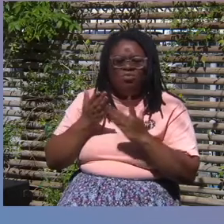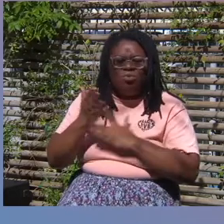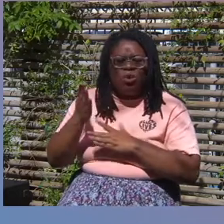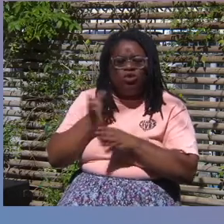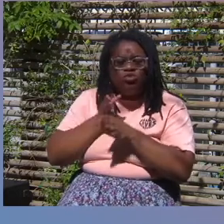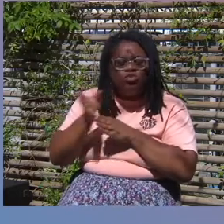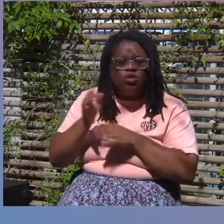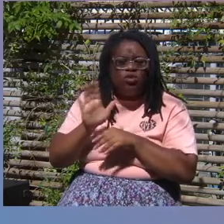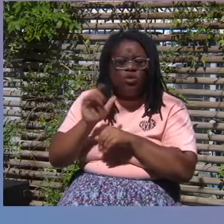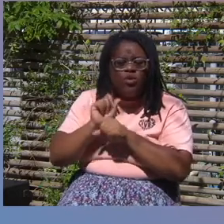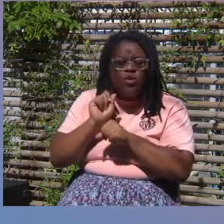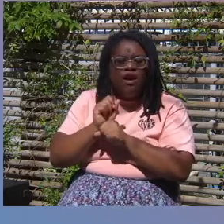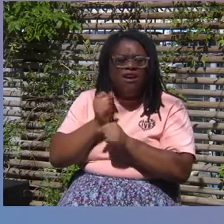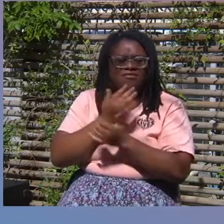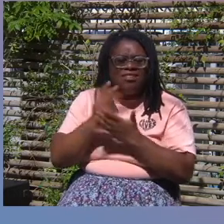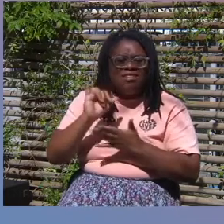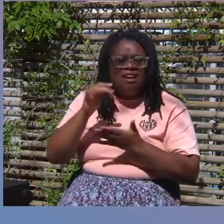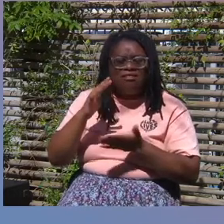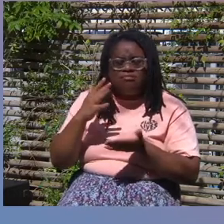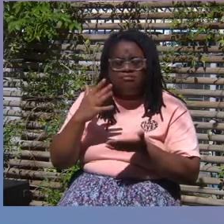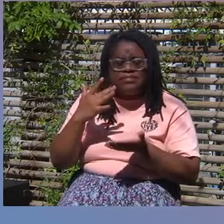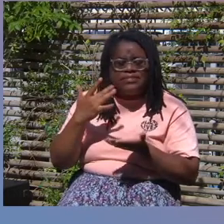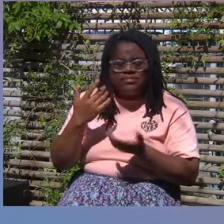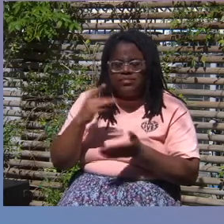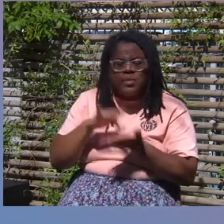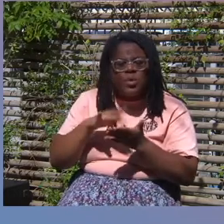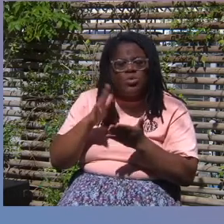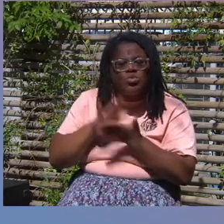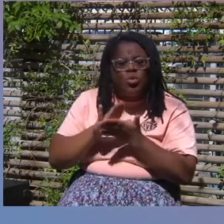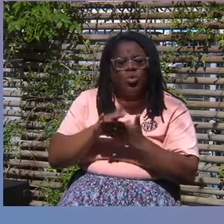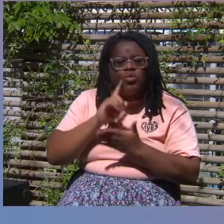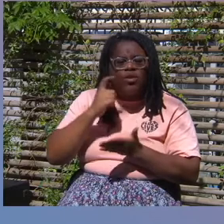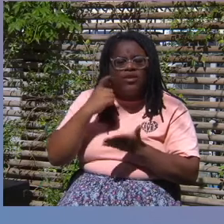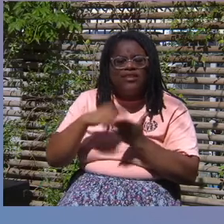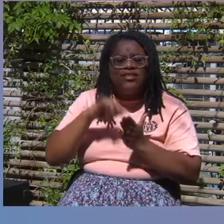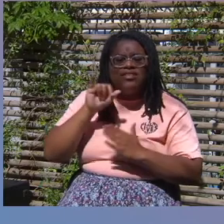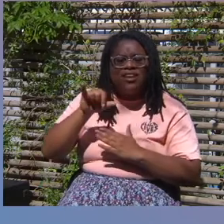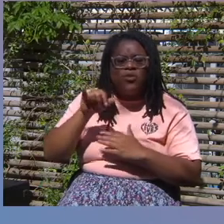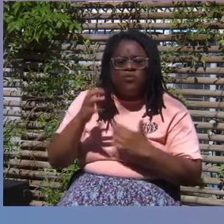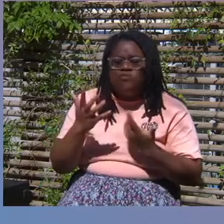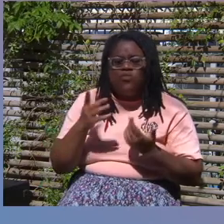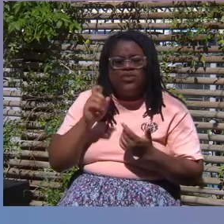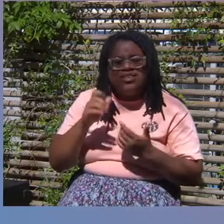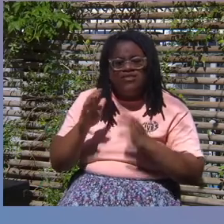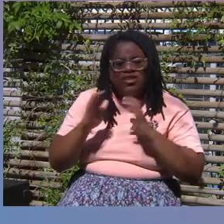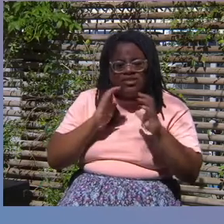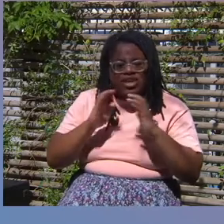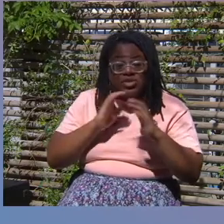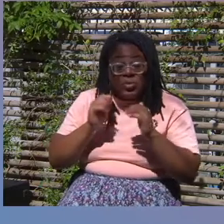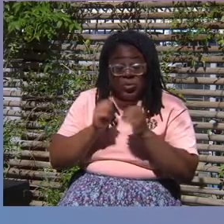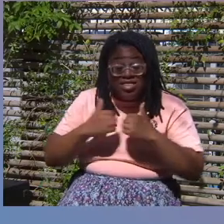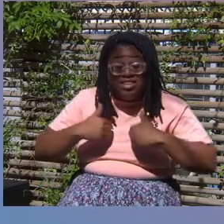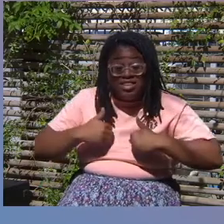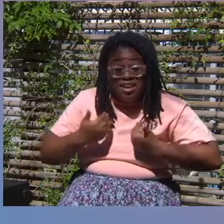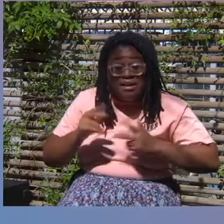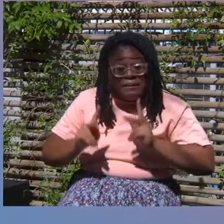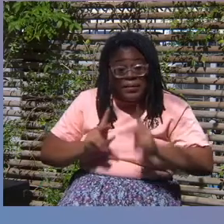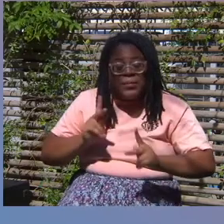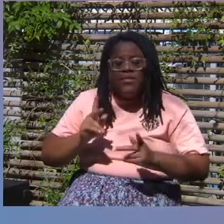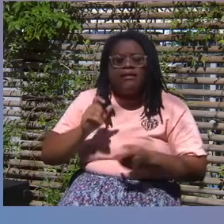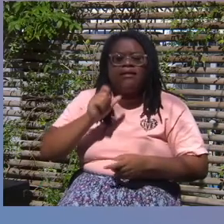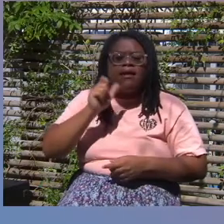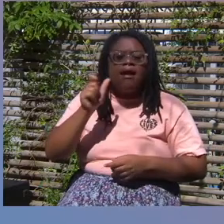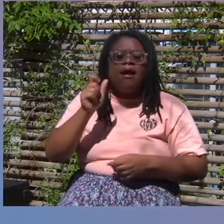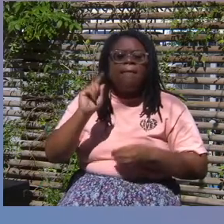and your work. Like really, and like even this middle school, like really recognizing that we need to have conversations with young people, not